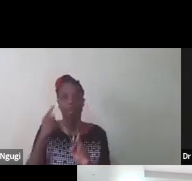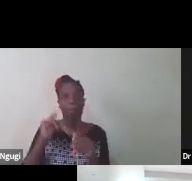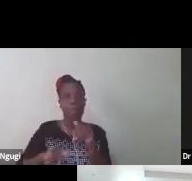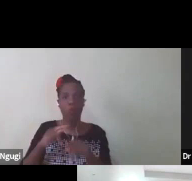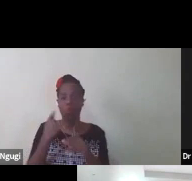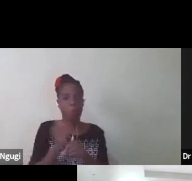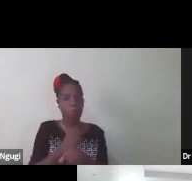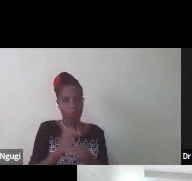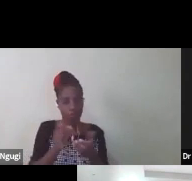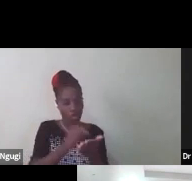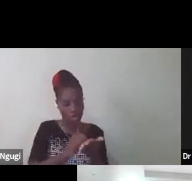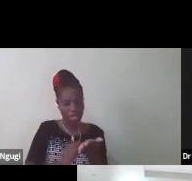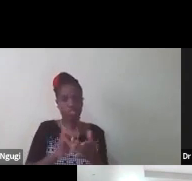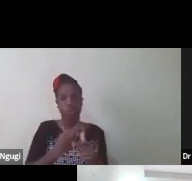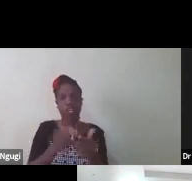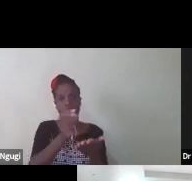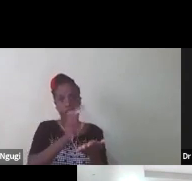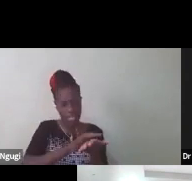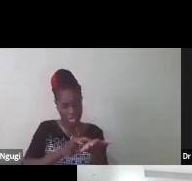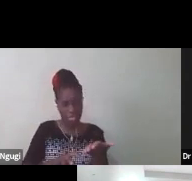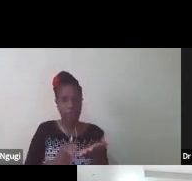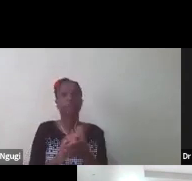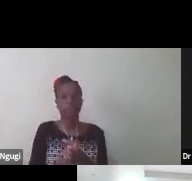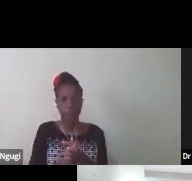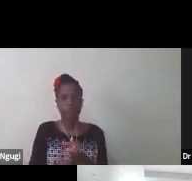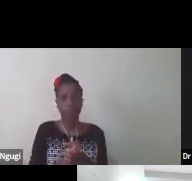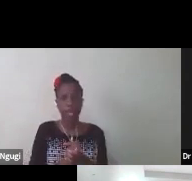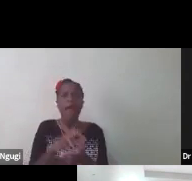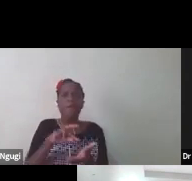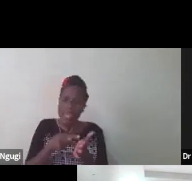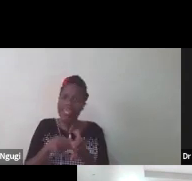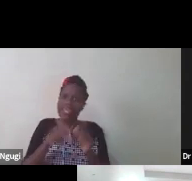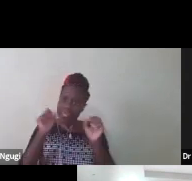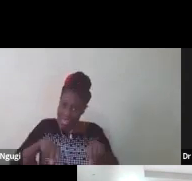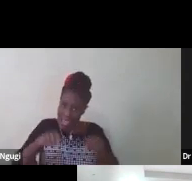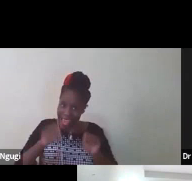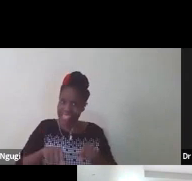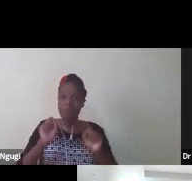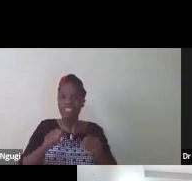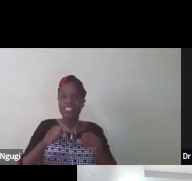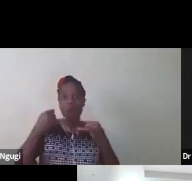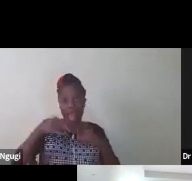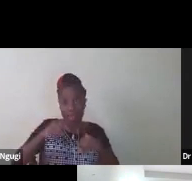is feasible and it is applicable in all parts of Africa. It is,